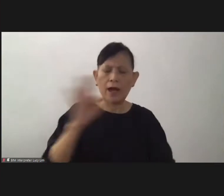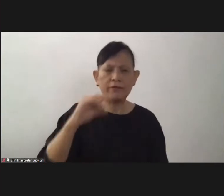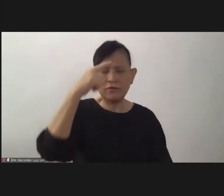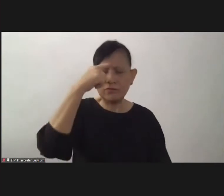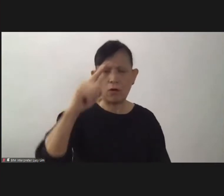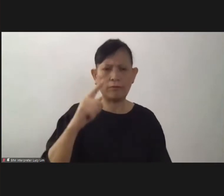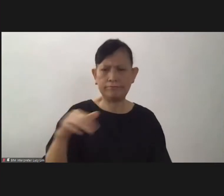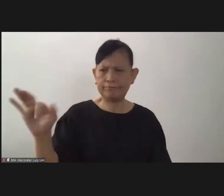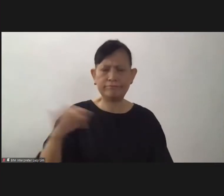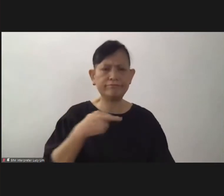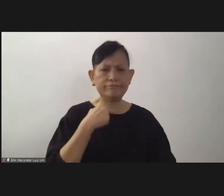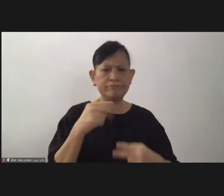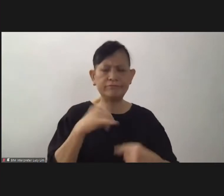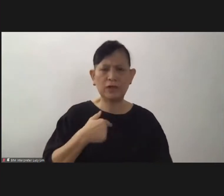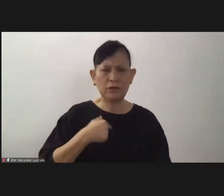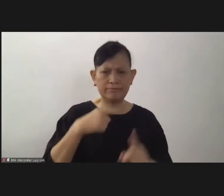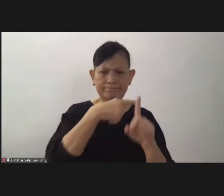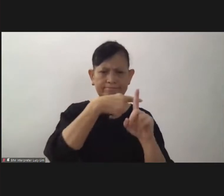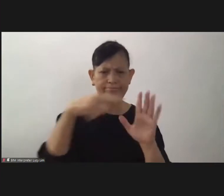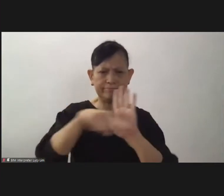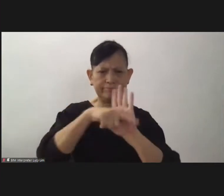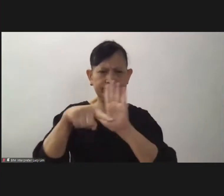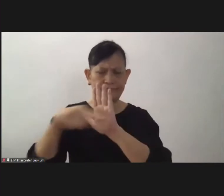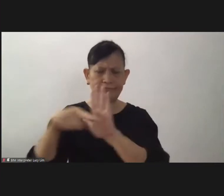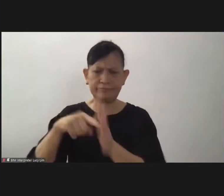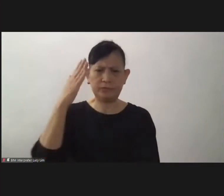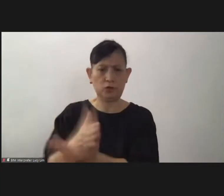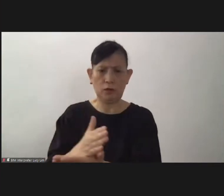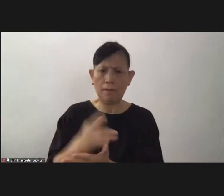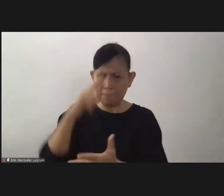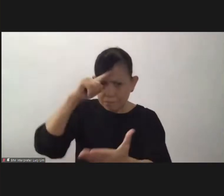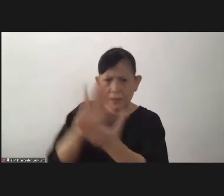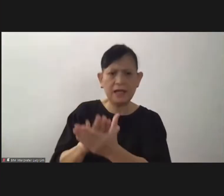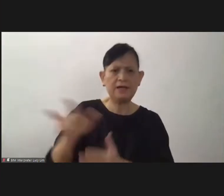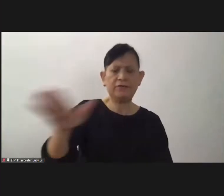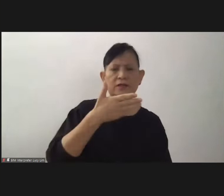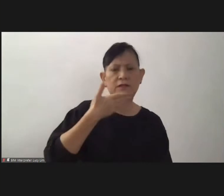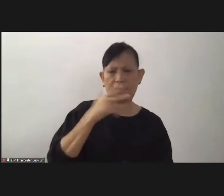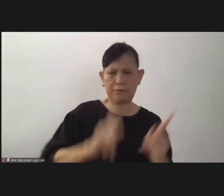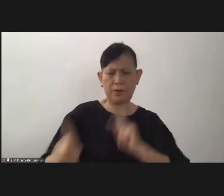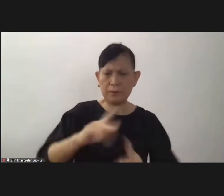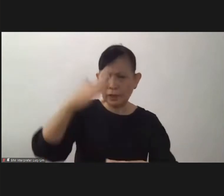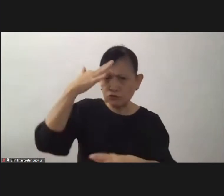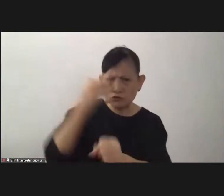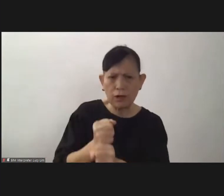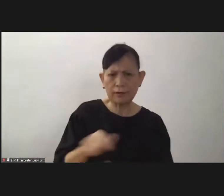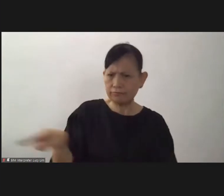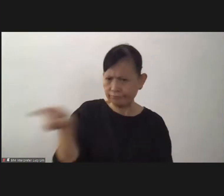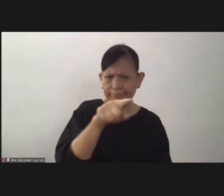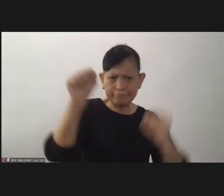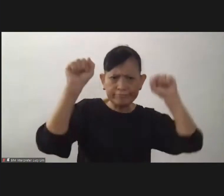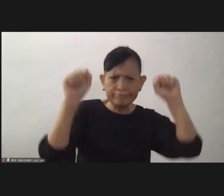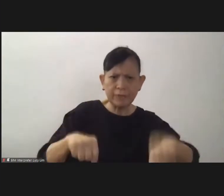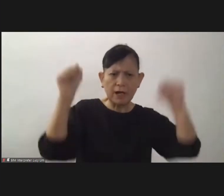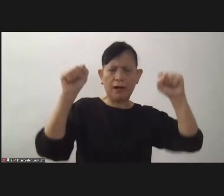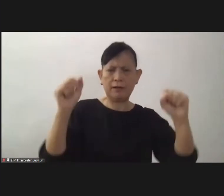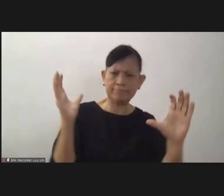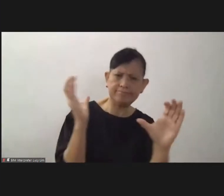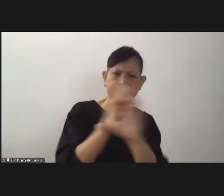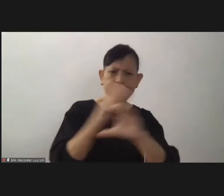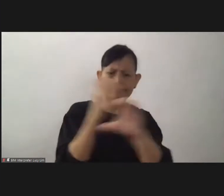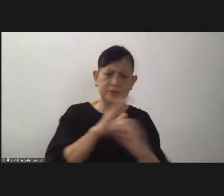us embrace an open mindset and believe in our young people. Trust me, they have what it takes to tackle bold